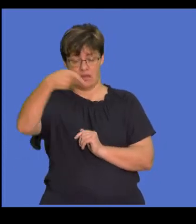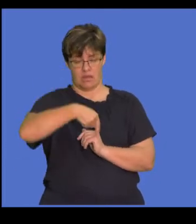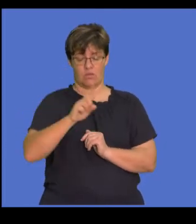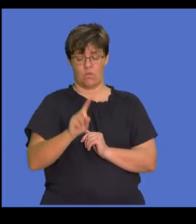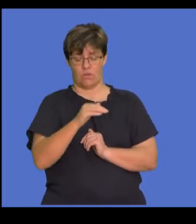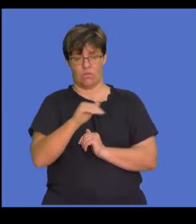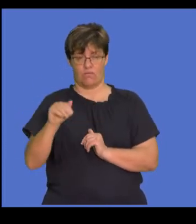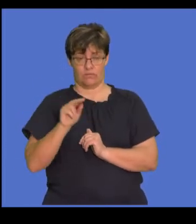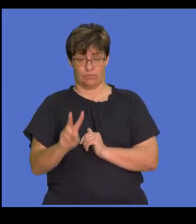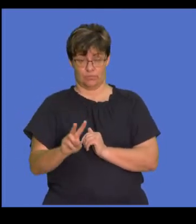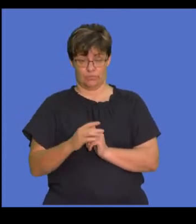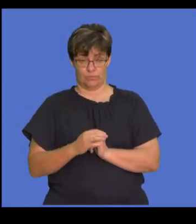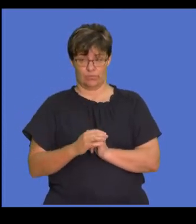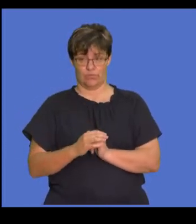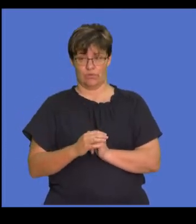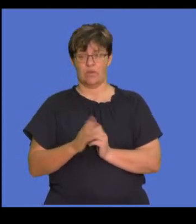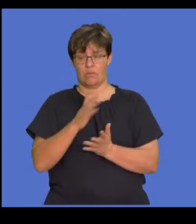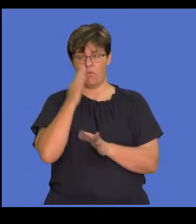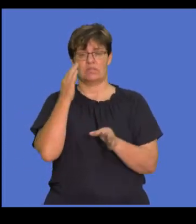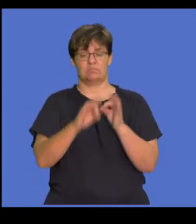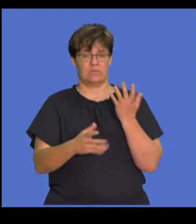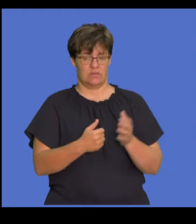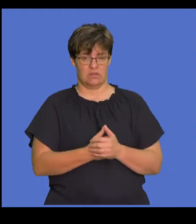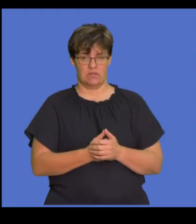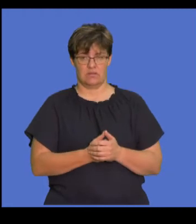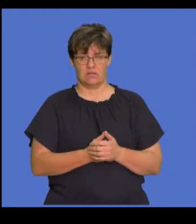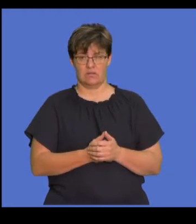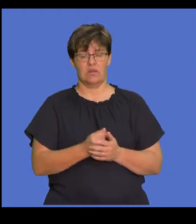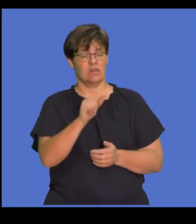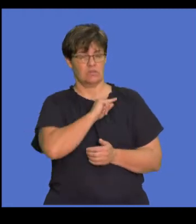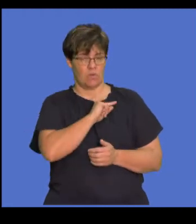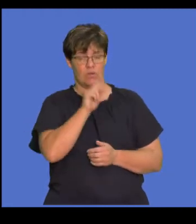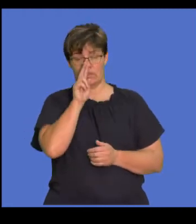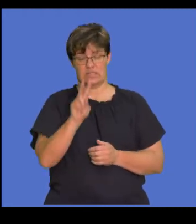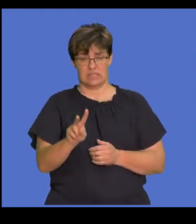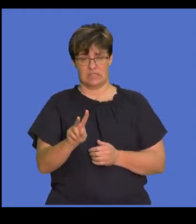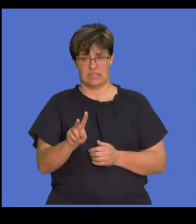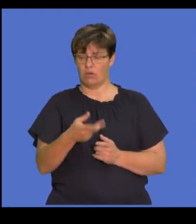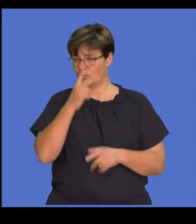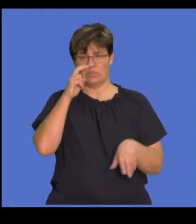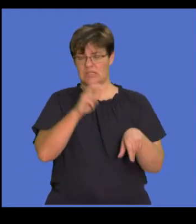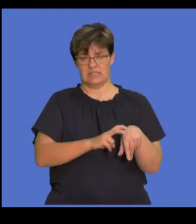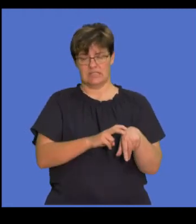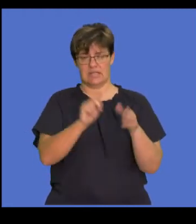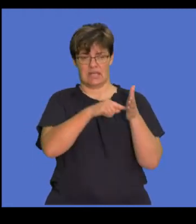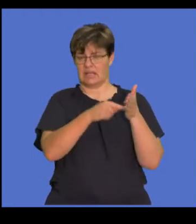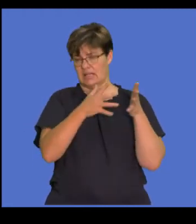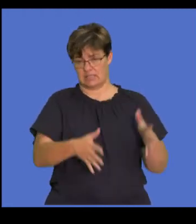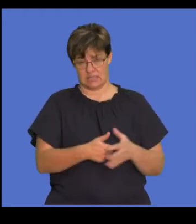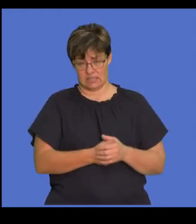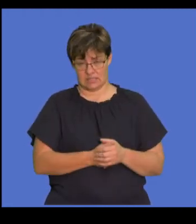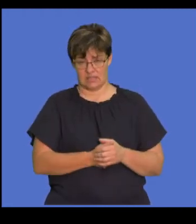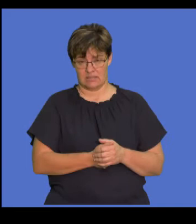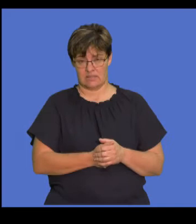1 over 2, and then I simplify this. So this is why you see that we didn't really need